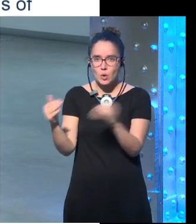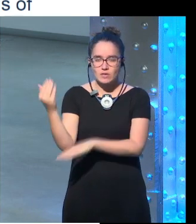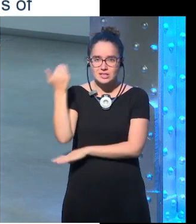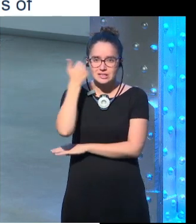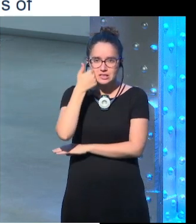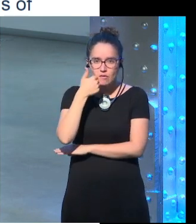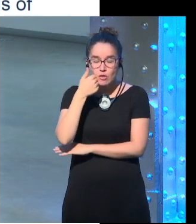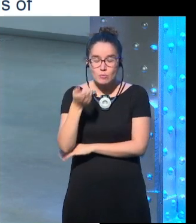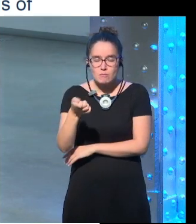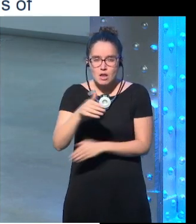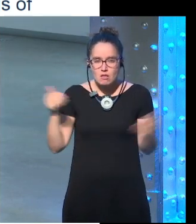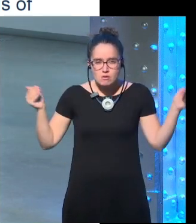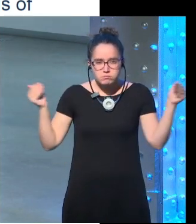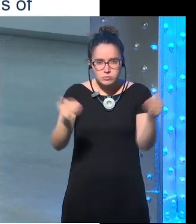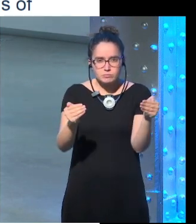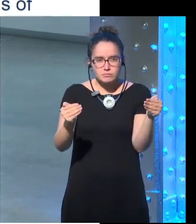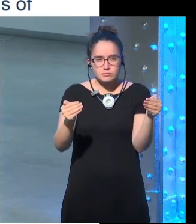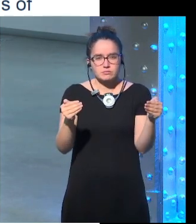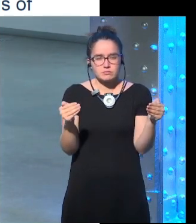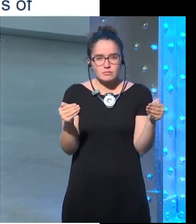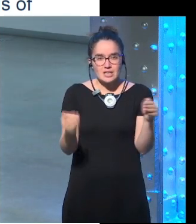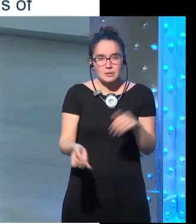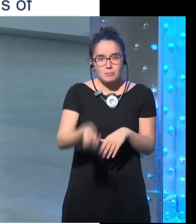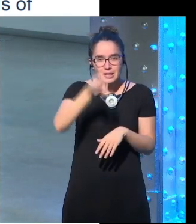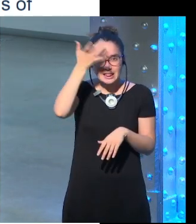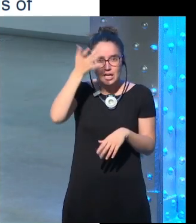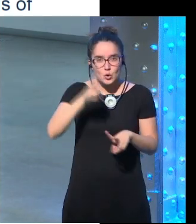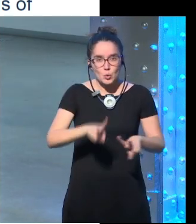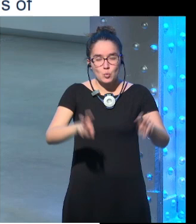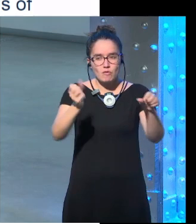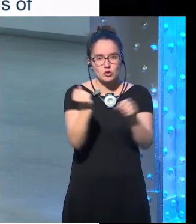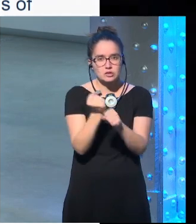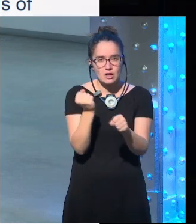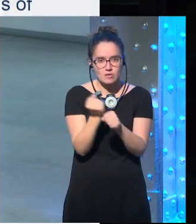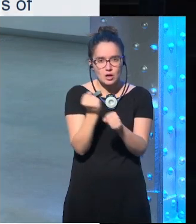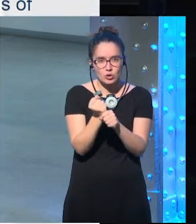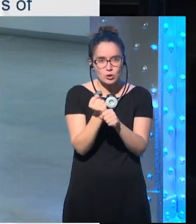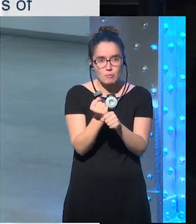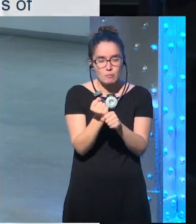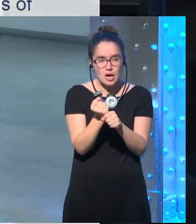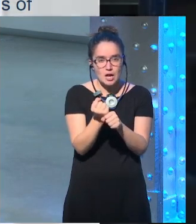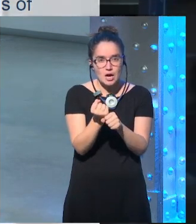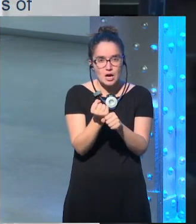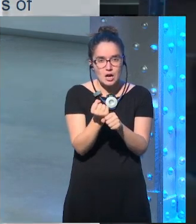more focused on inventing new labors to relieve the consequent